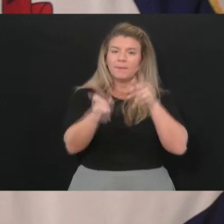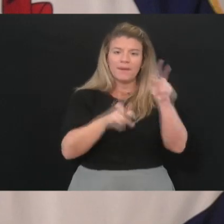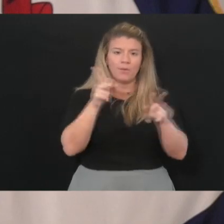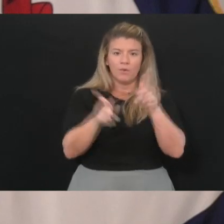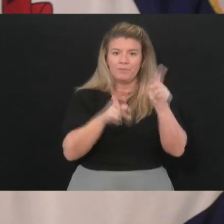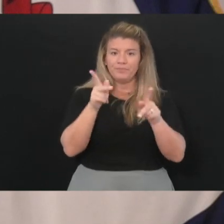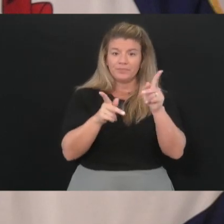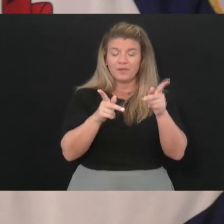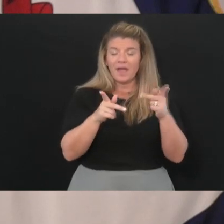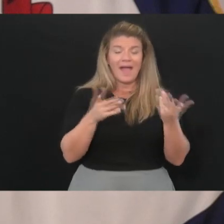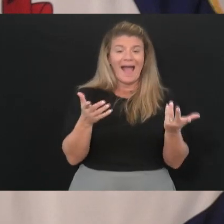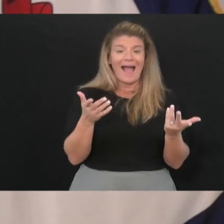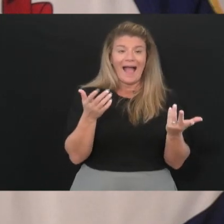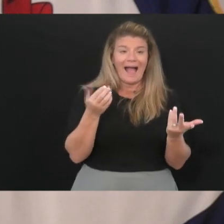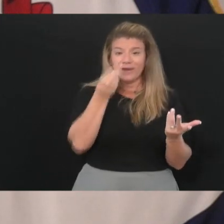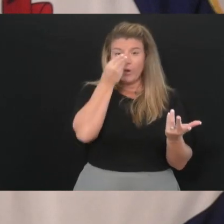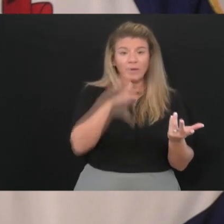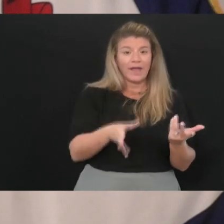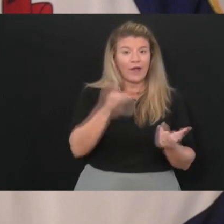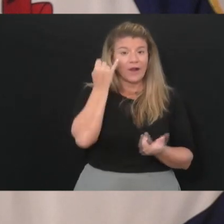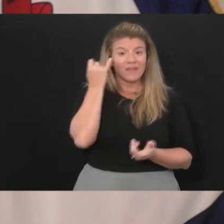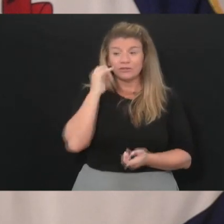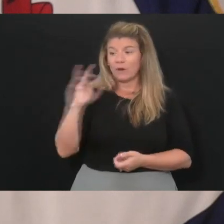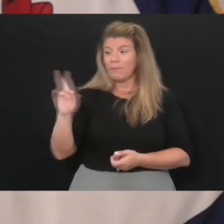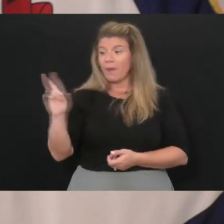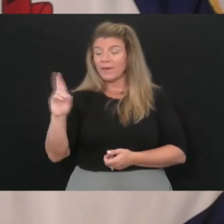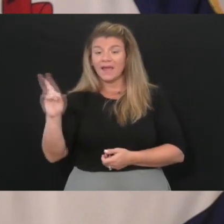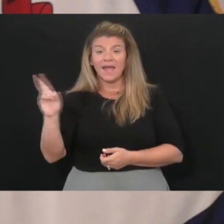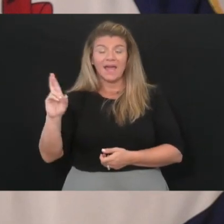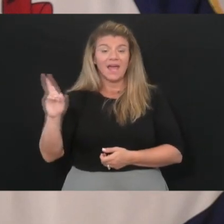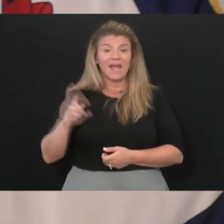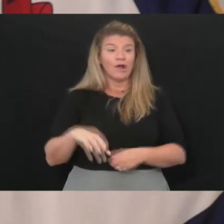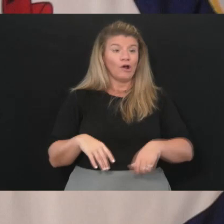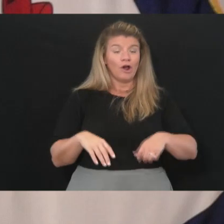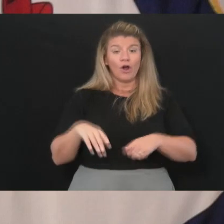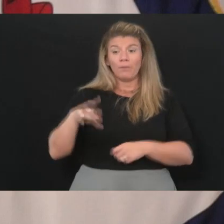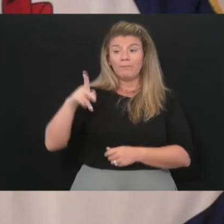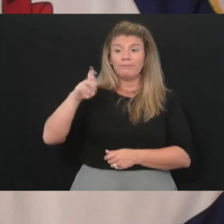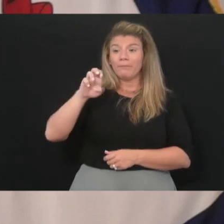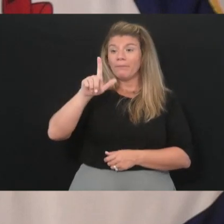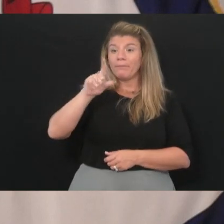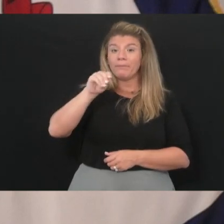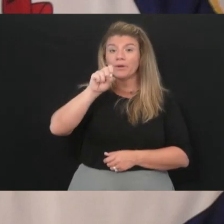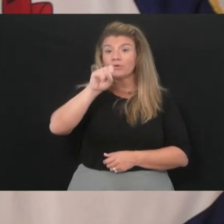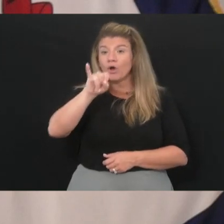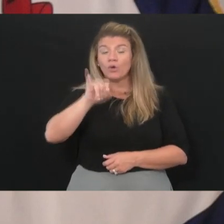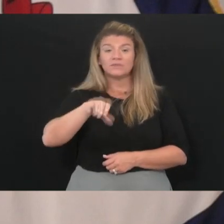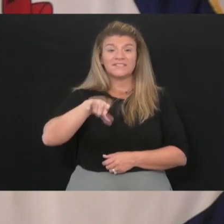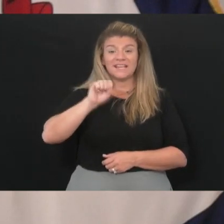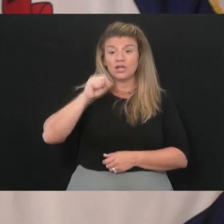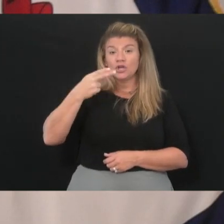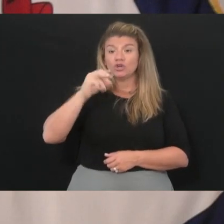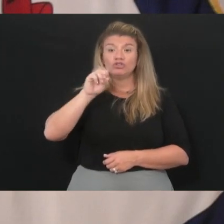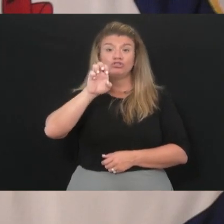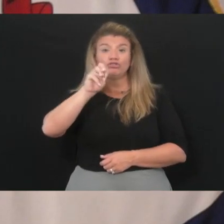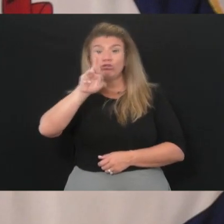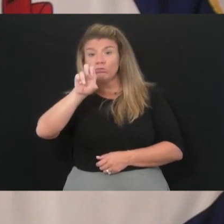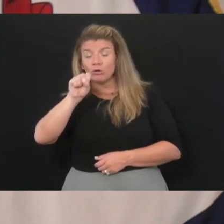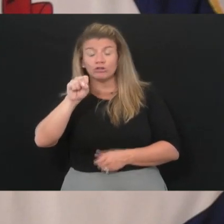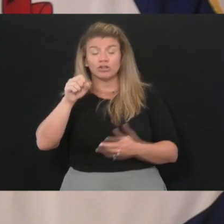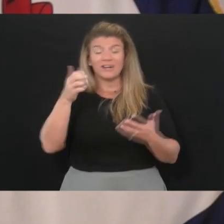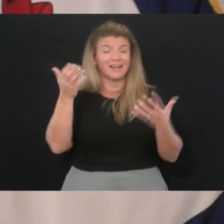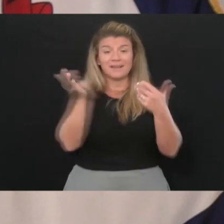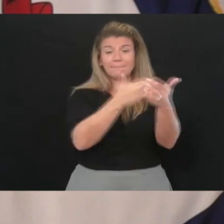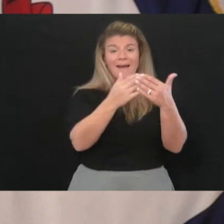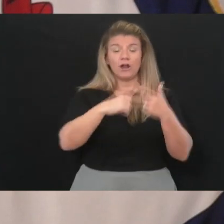be the Republicans on the Senate side or the Pelosi and Schulmers of the world, but some way, somehow,